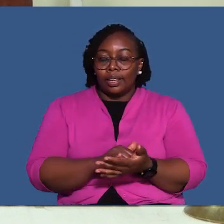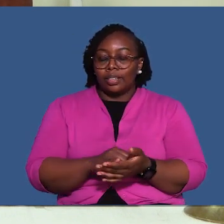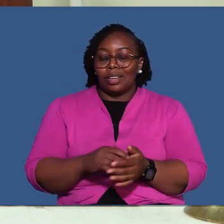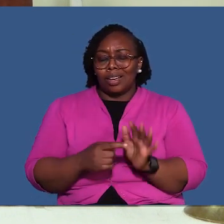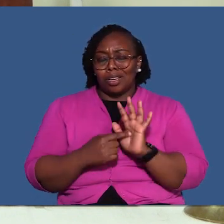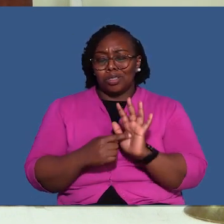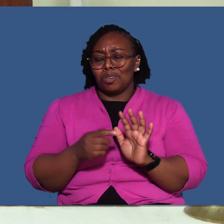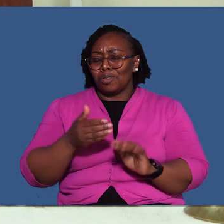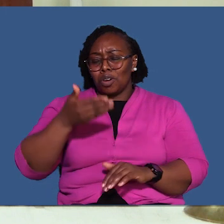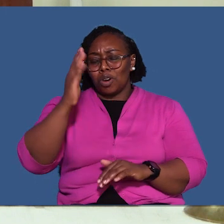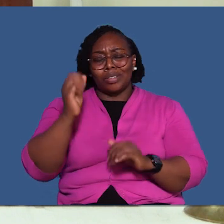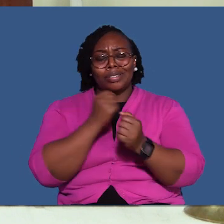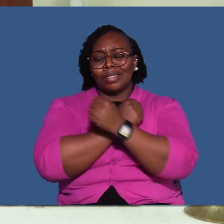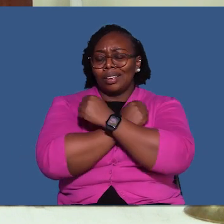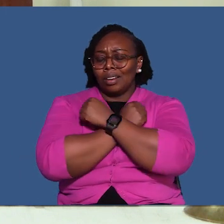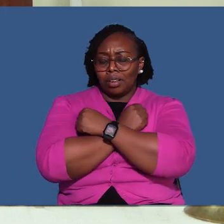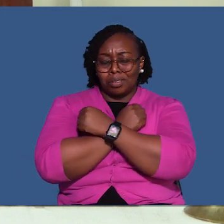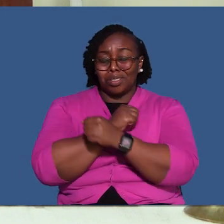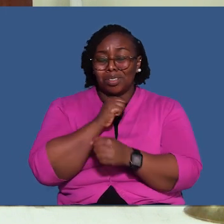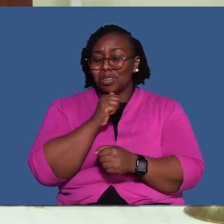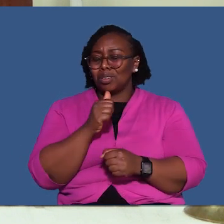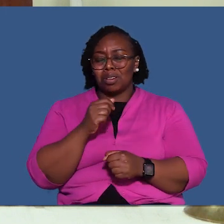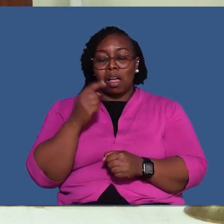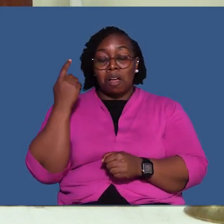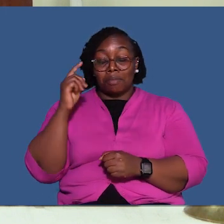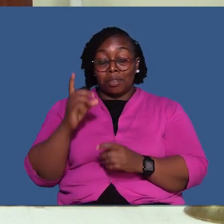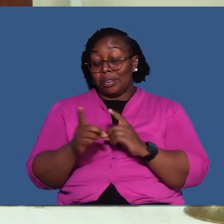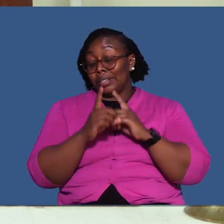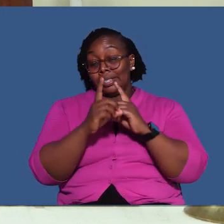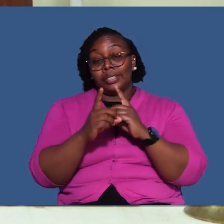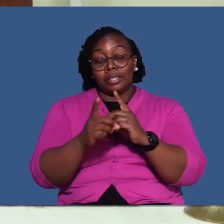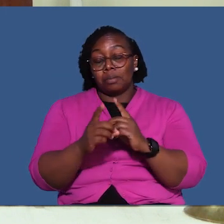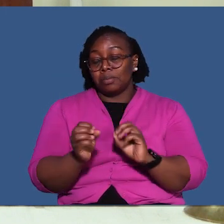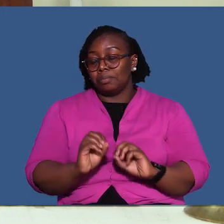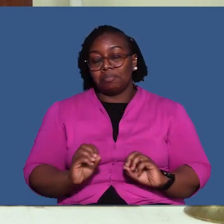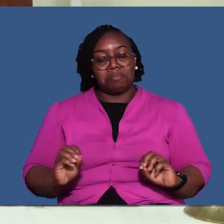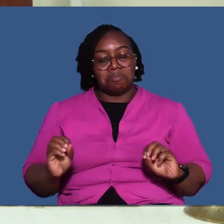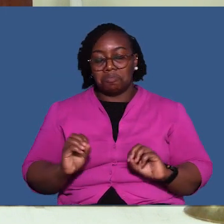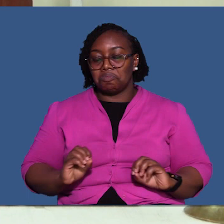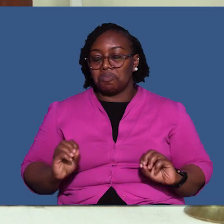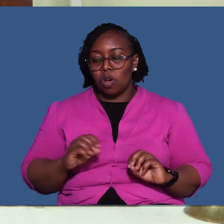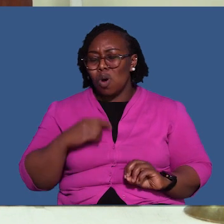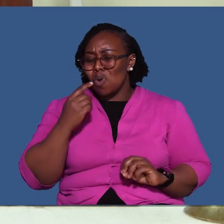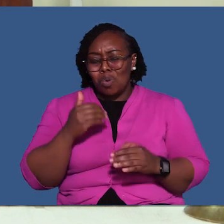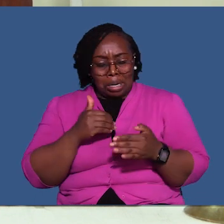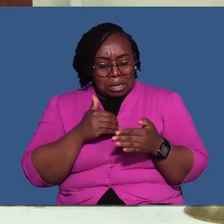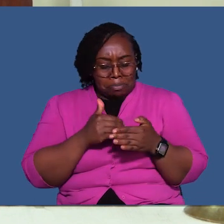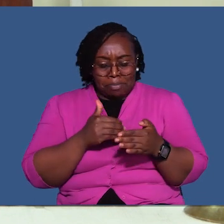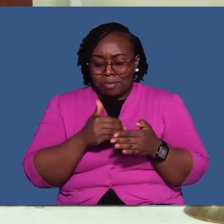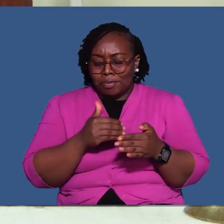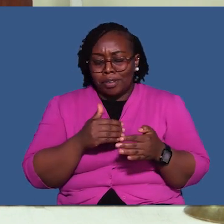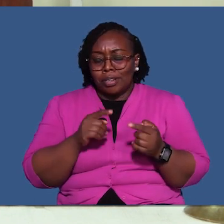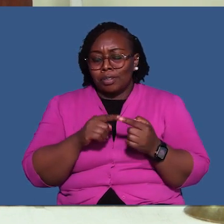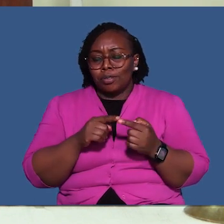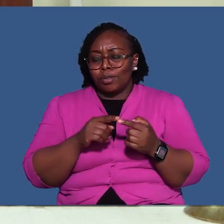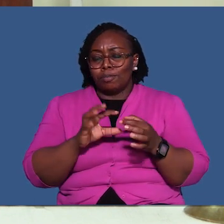love was not only apparent to the disciples who had a more close connection